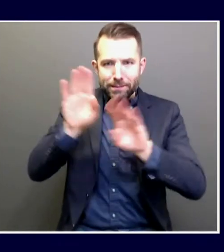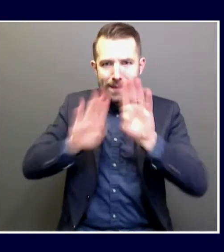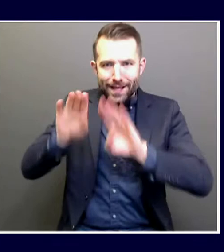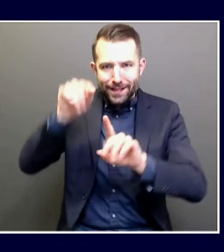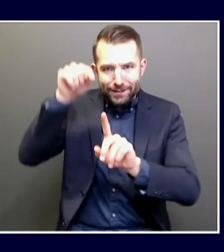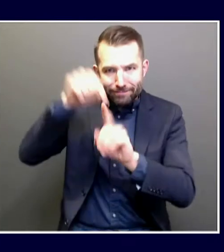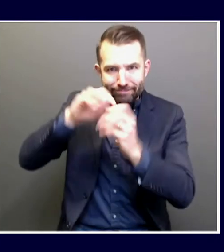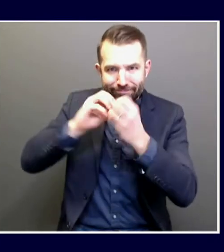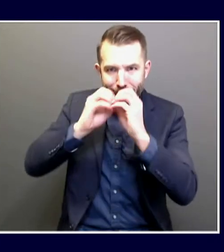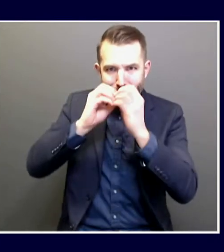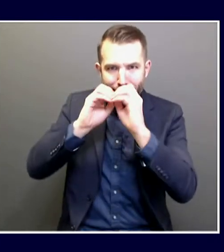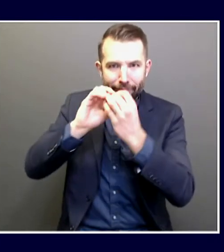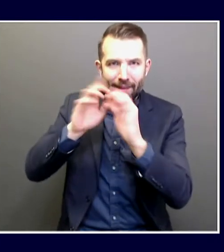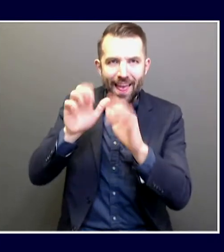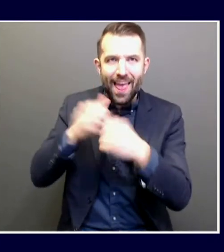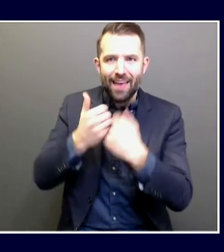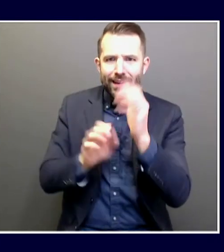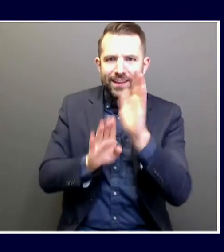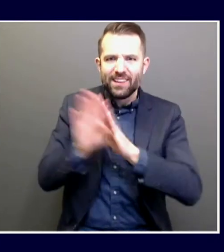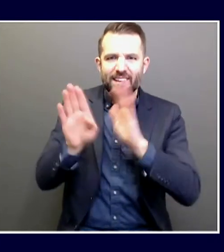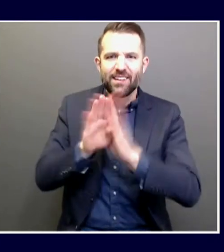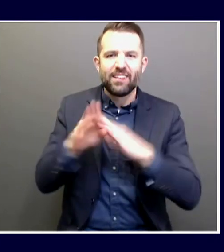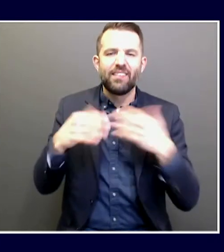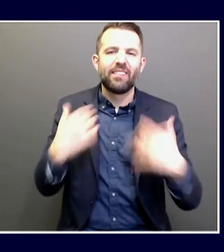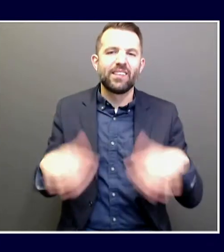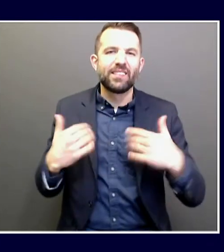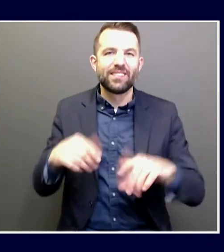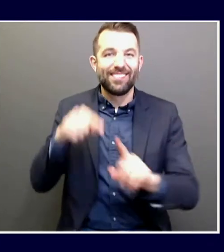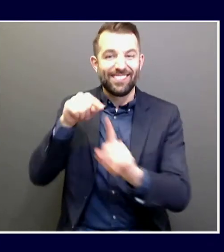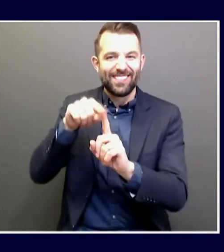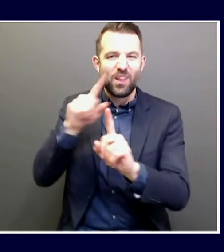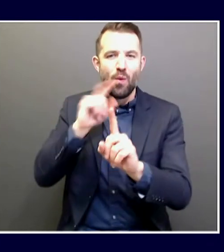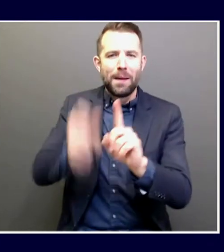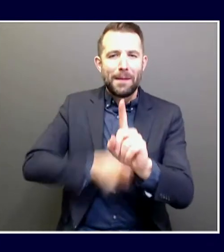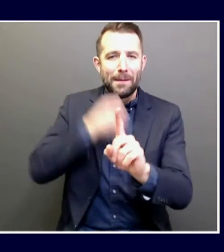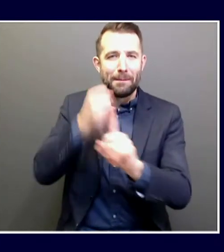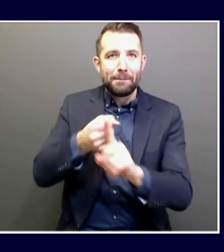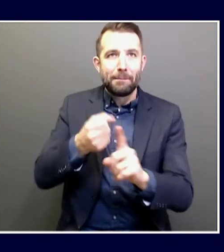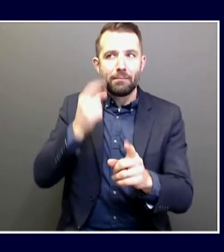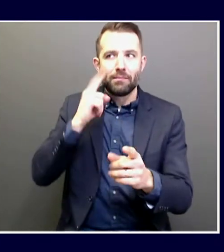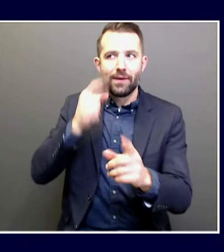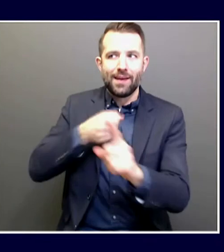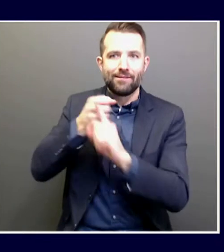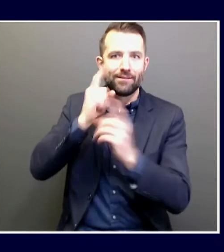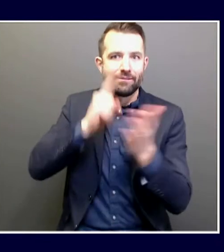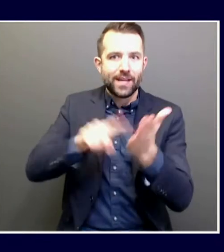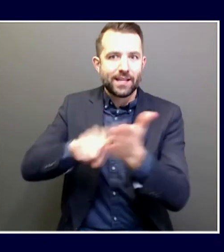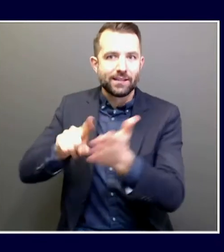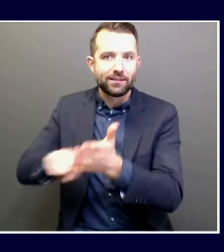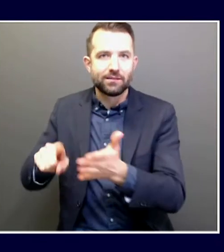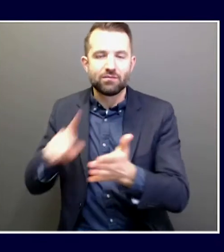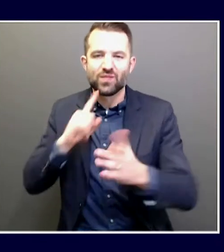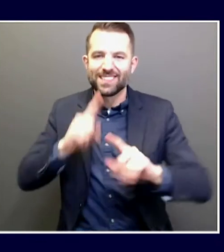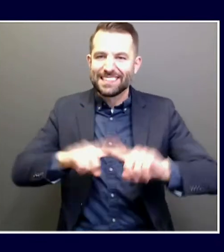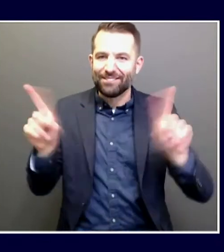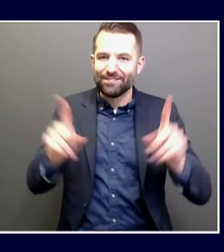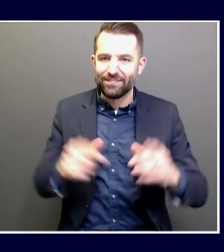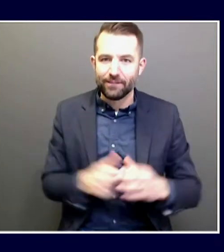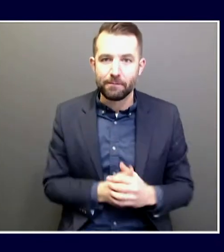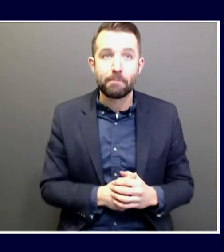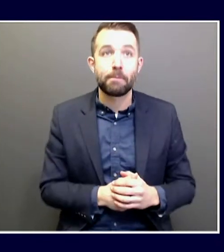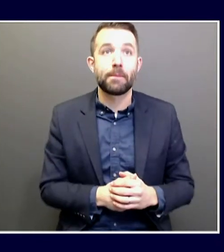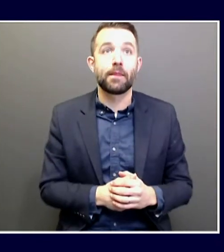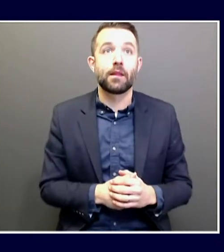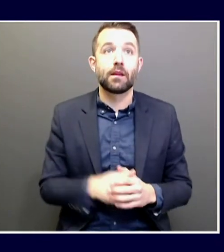tracing. What do I mean? Well, Omicron differs from prior variants in a few ways that are